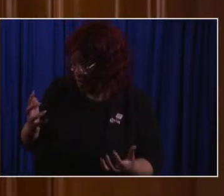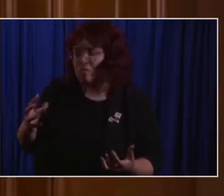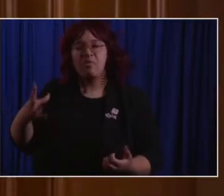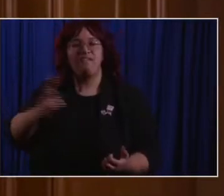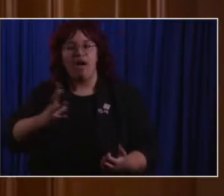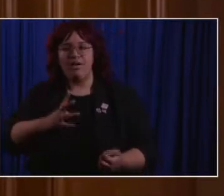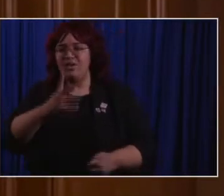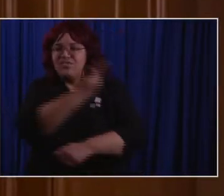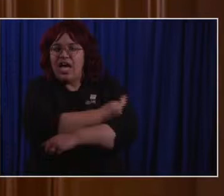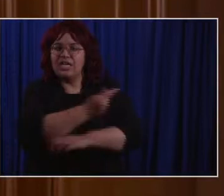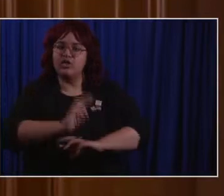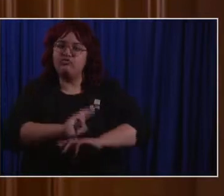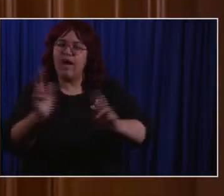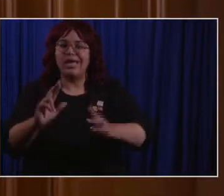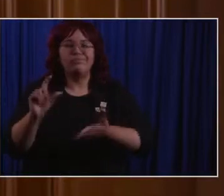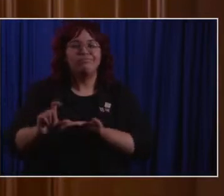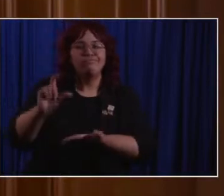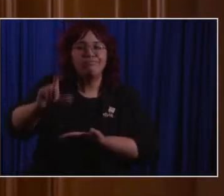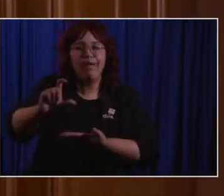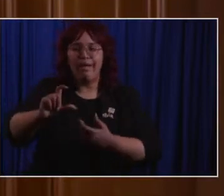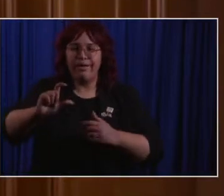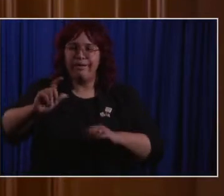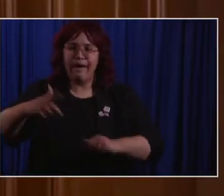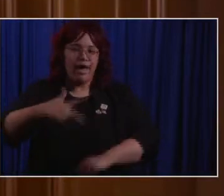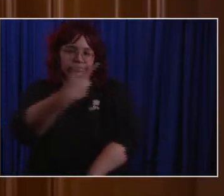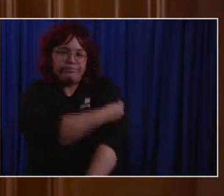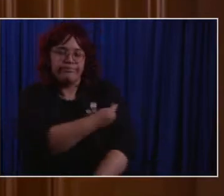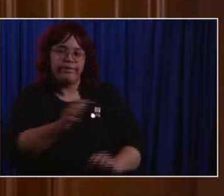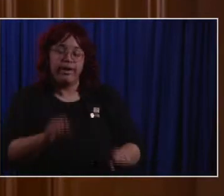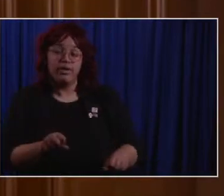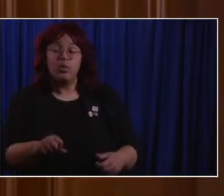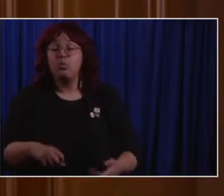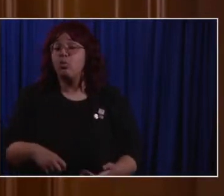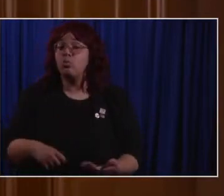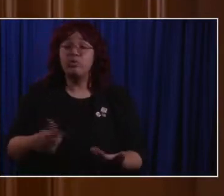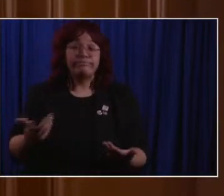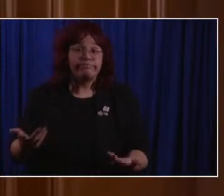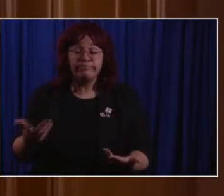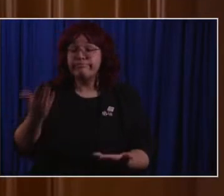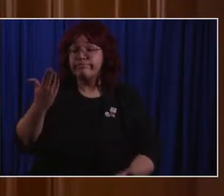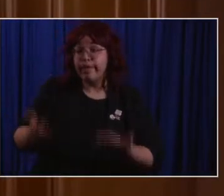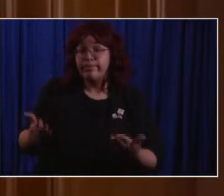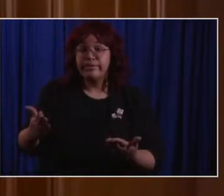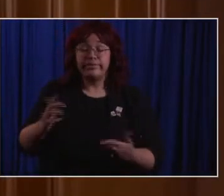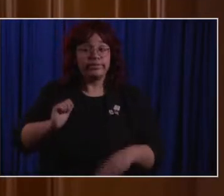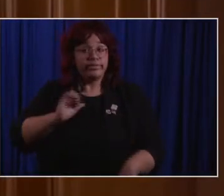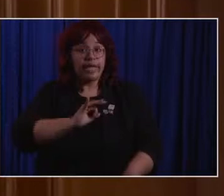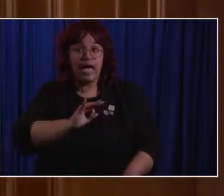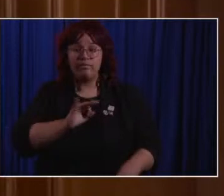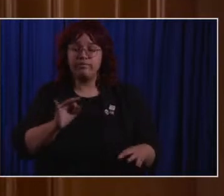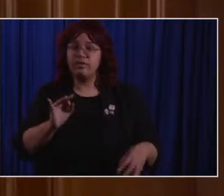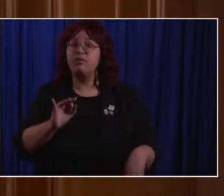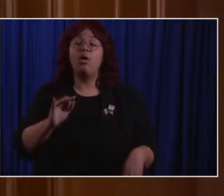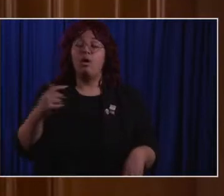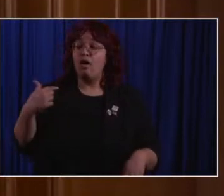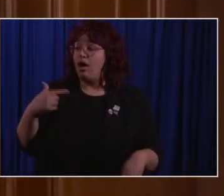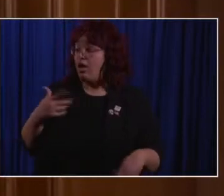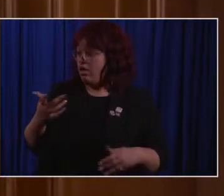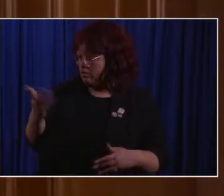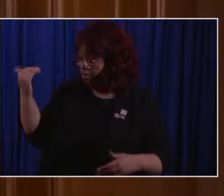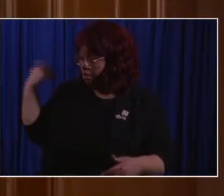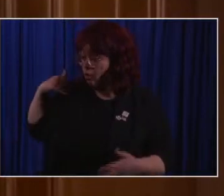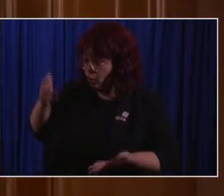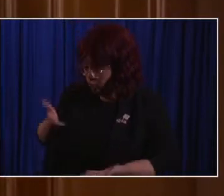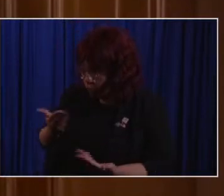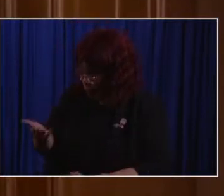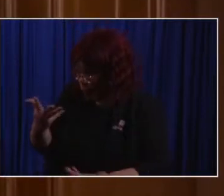the opportunity to be vaccinated the first time, but passed that up. So again, that vaccine is in our nursing homes. We're making